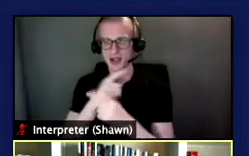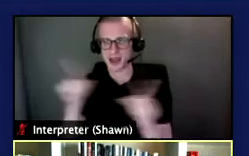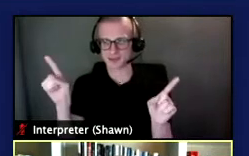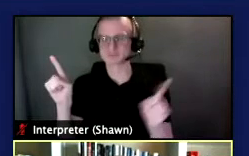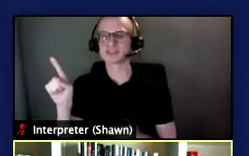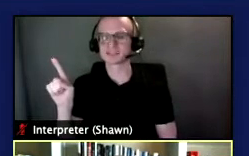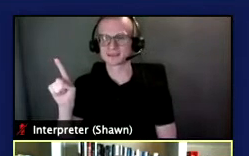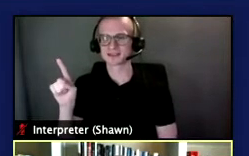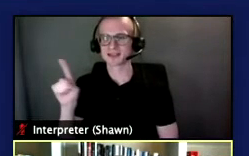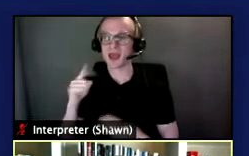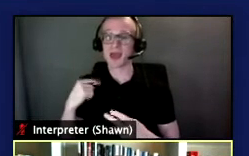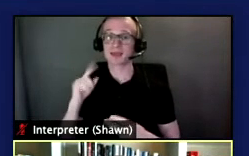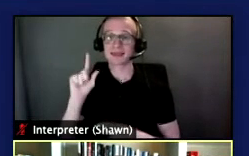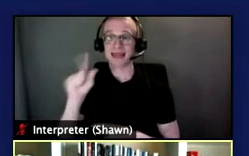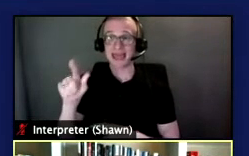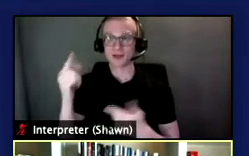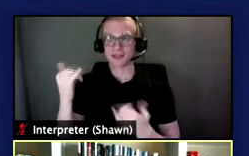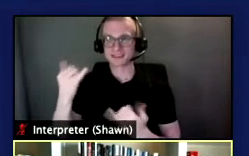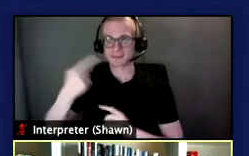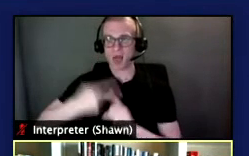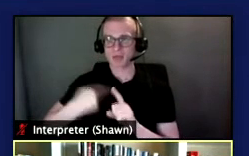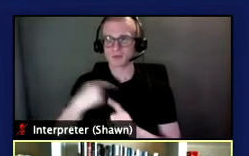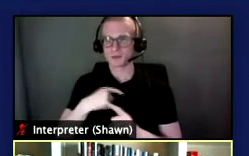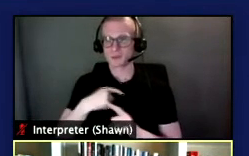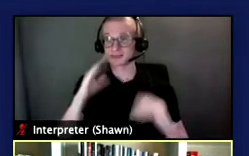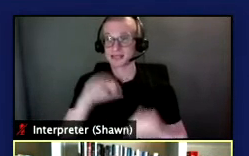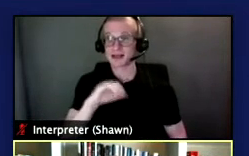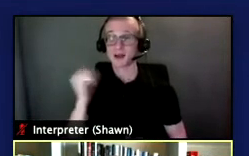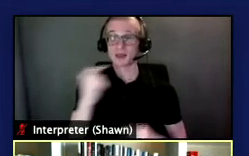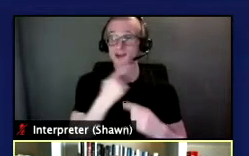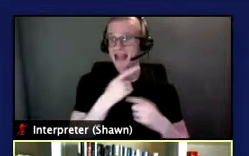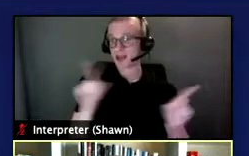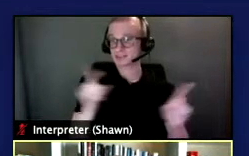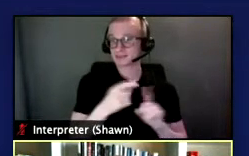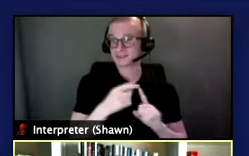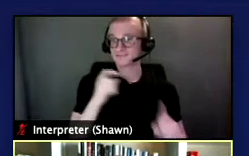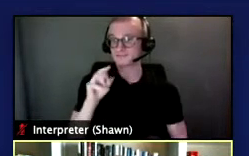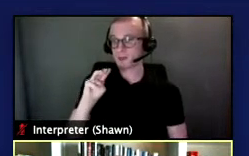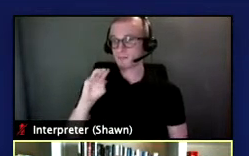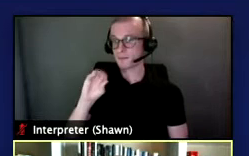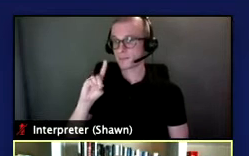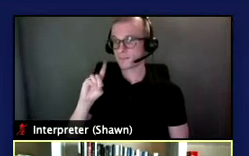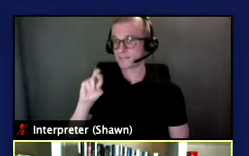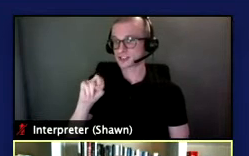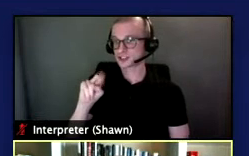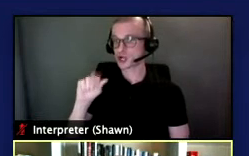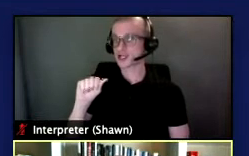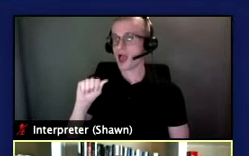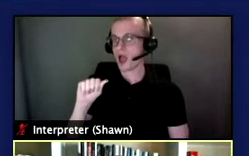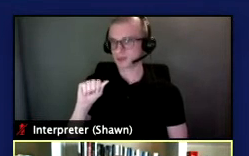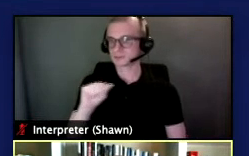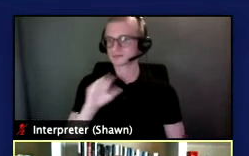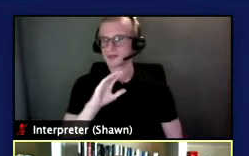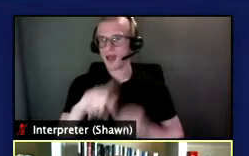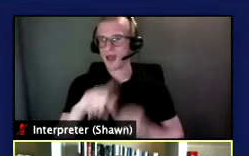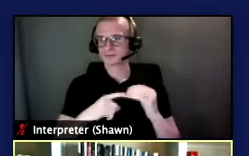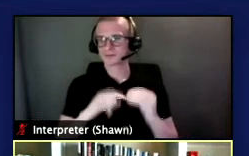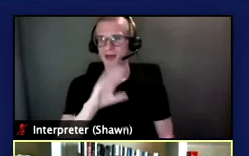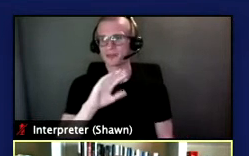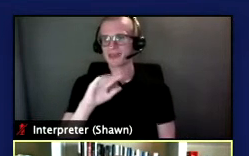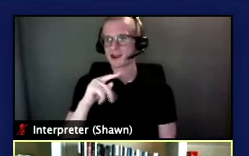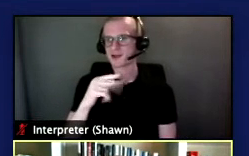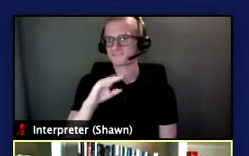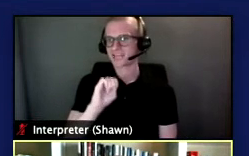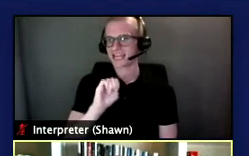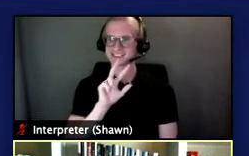from Moderna later this month that their vaccine will share with us their phase 3 clinical trials results